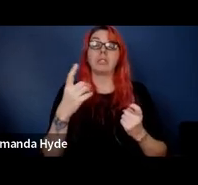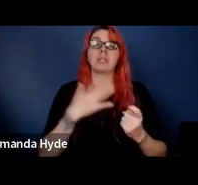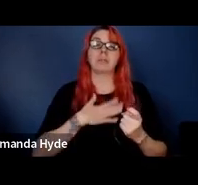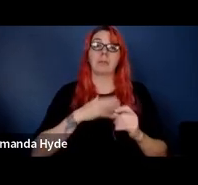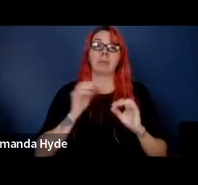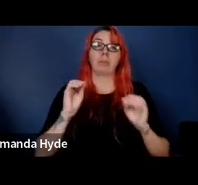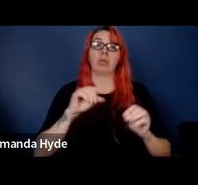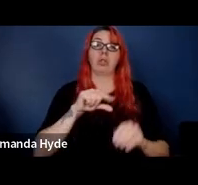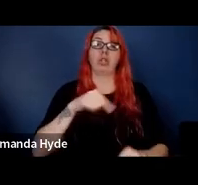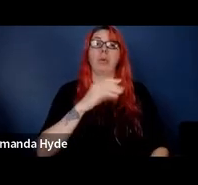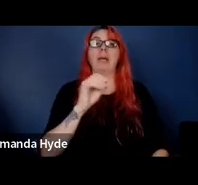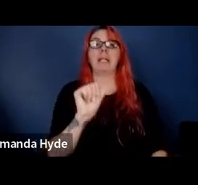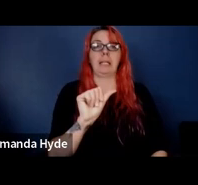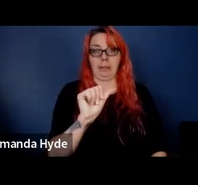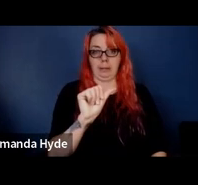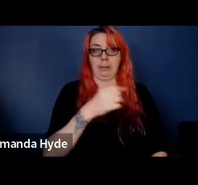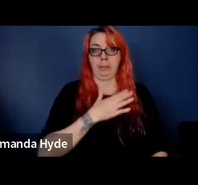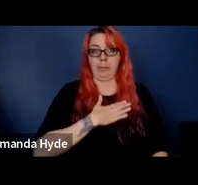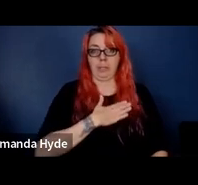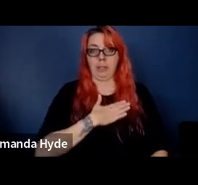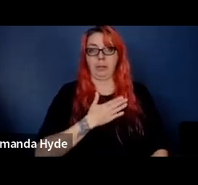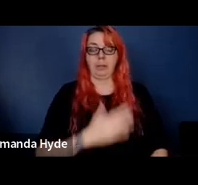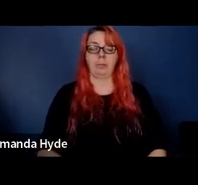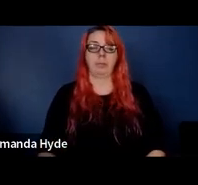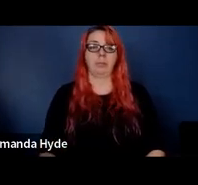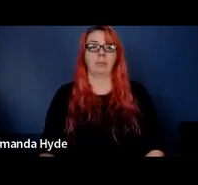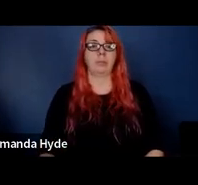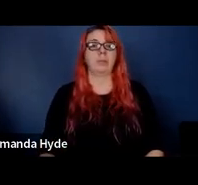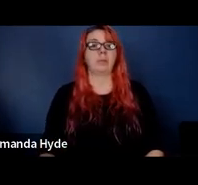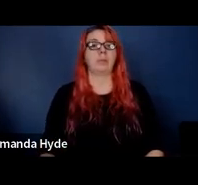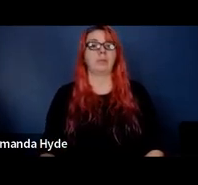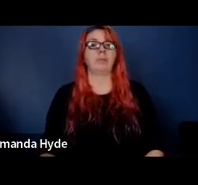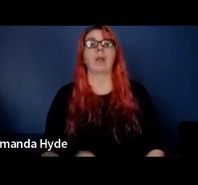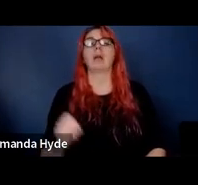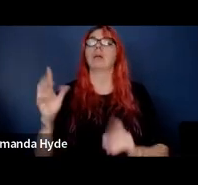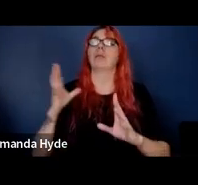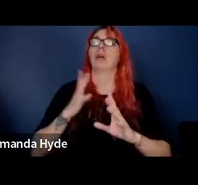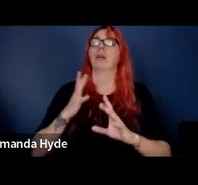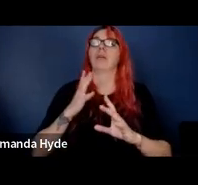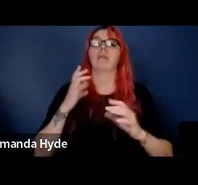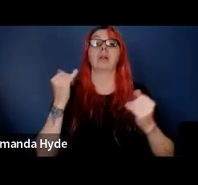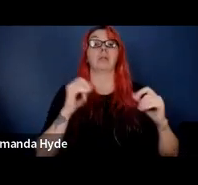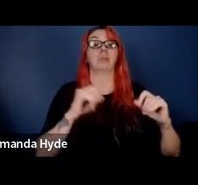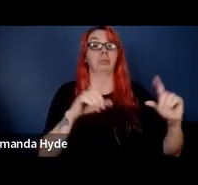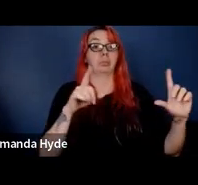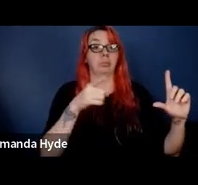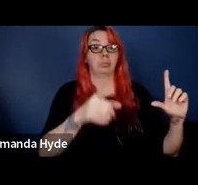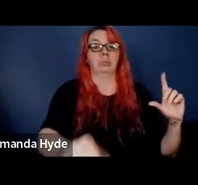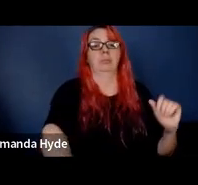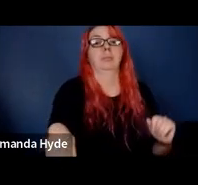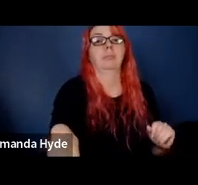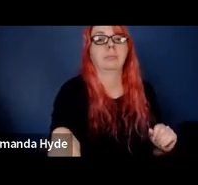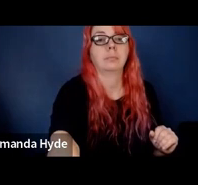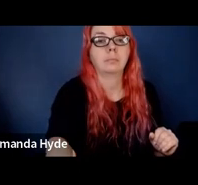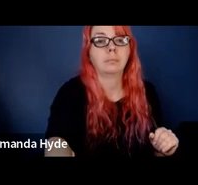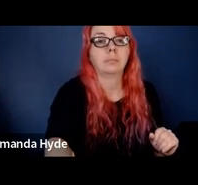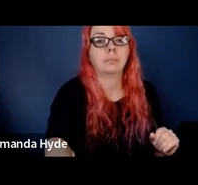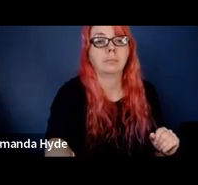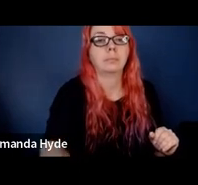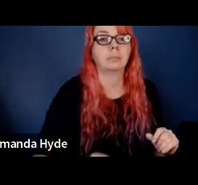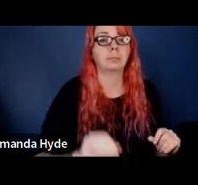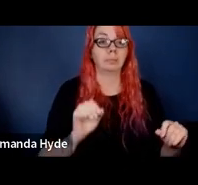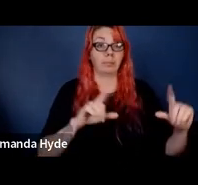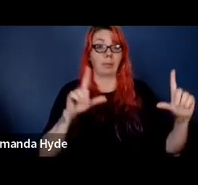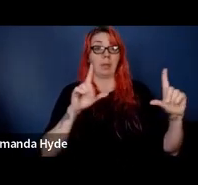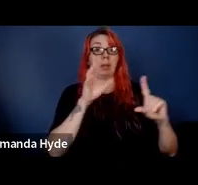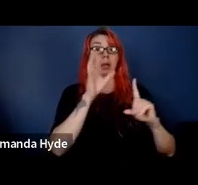great. So this piece, cultural competency, did want to start by just saying that when we think, you know, the ask by